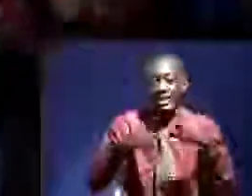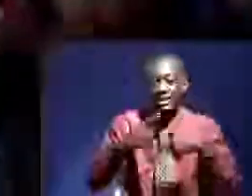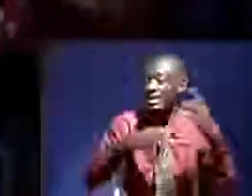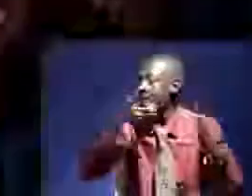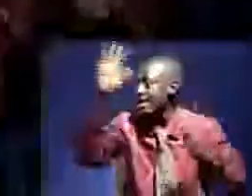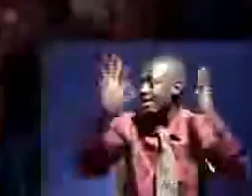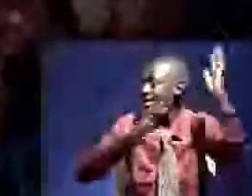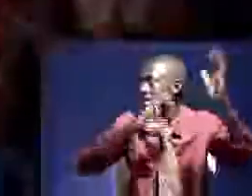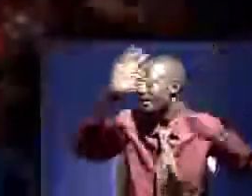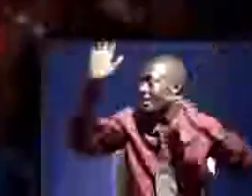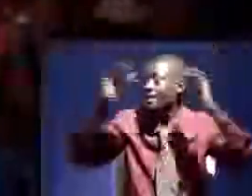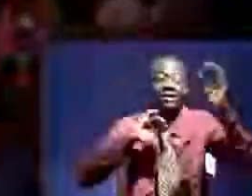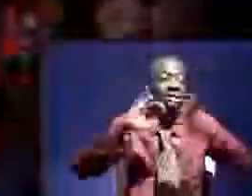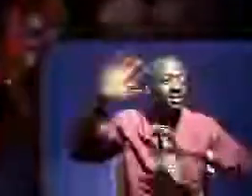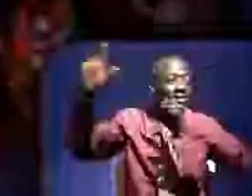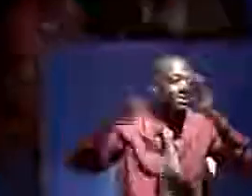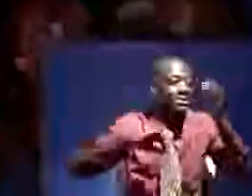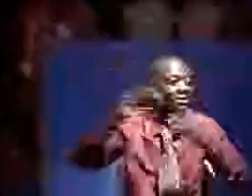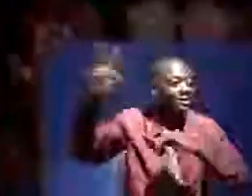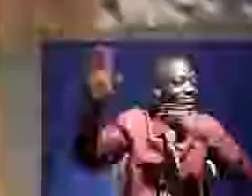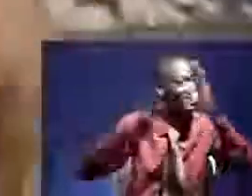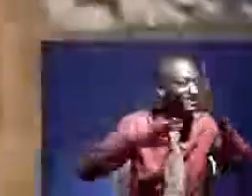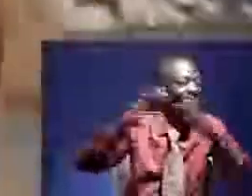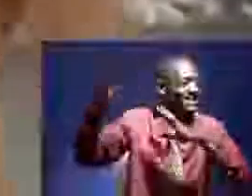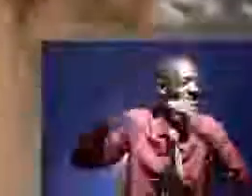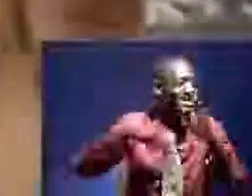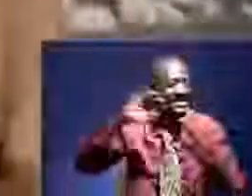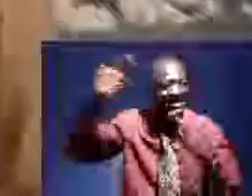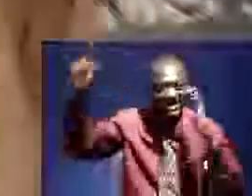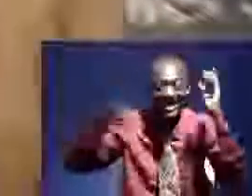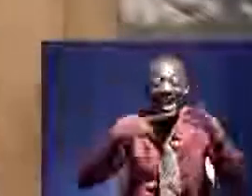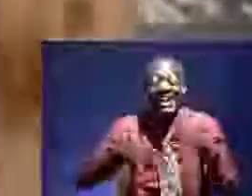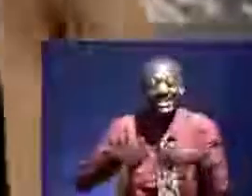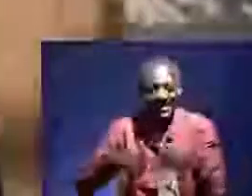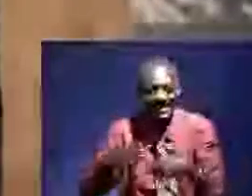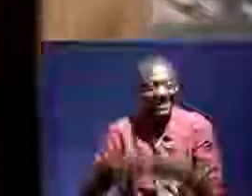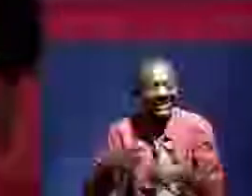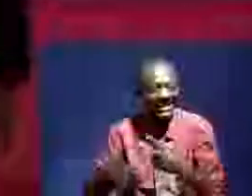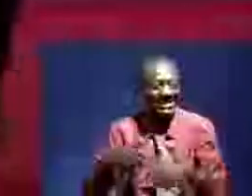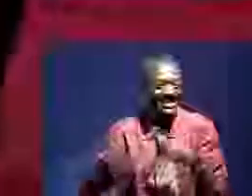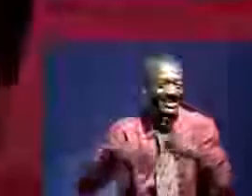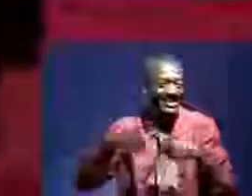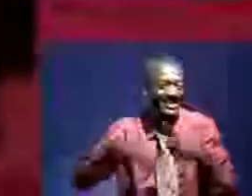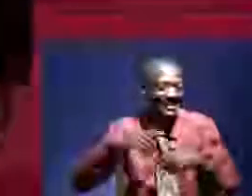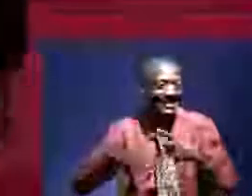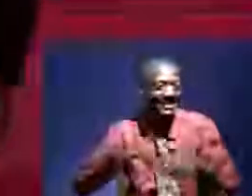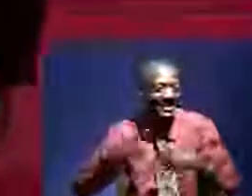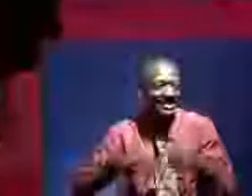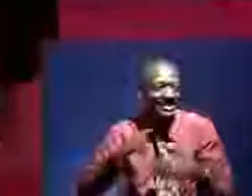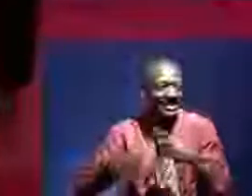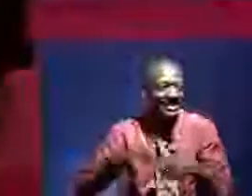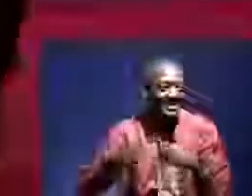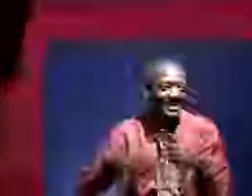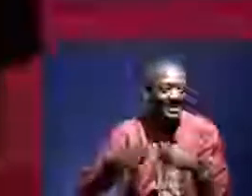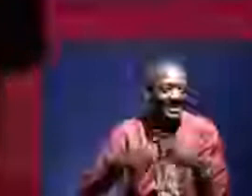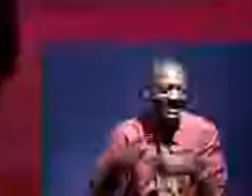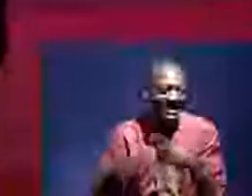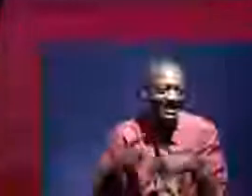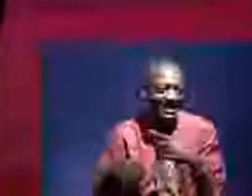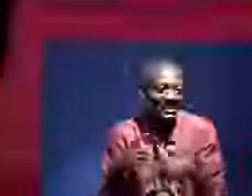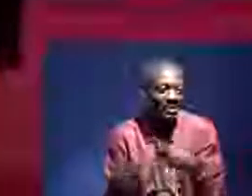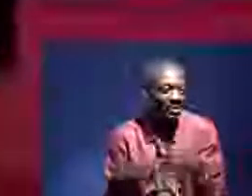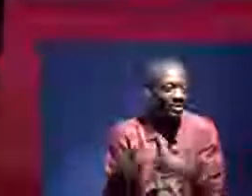endelea. Very good. Endelea, endelea, endelea. Okay. Endelea. Let's slow down. Endelea, endelea. Let's slow